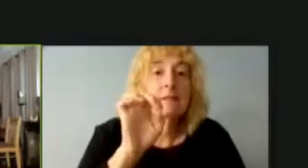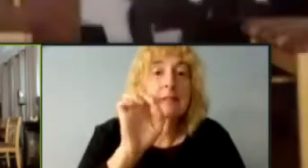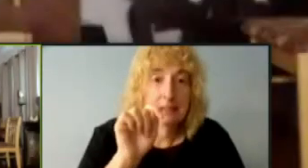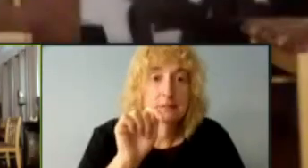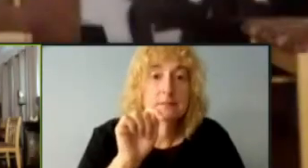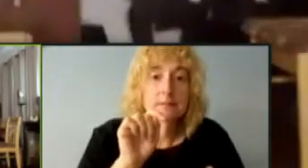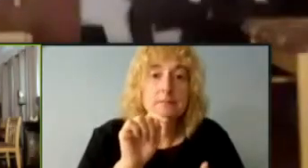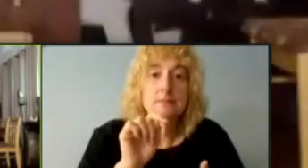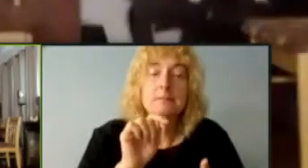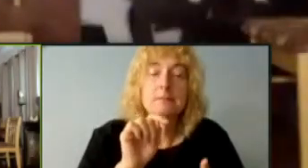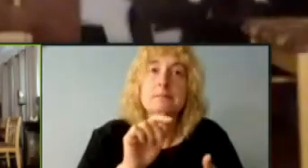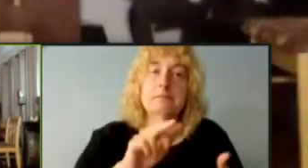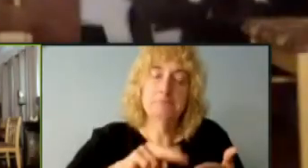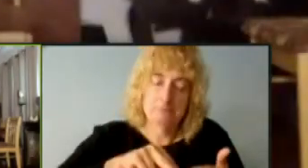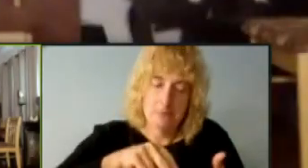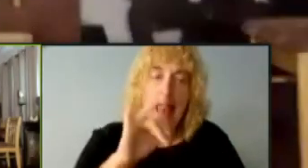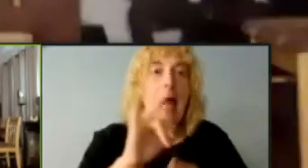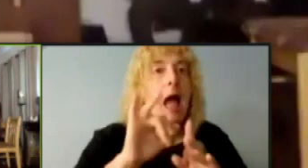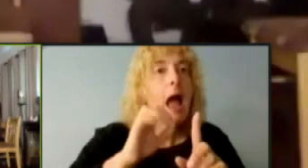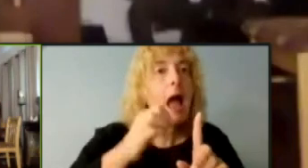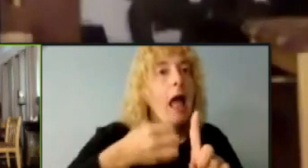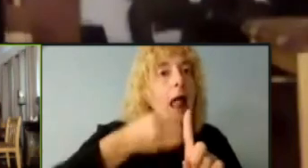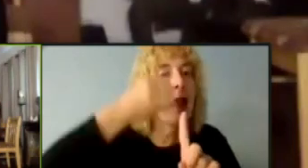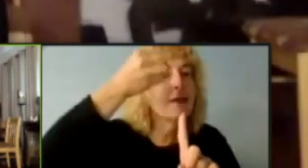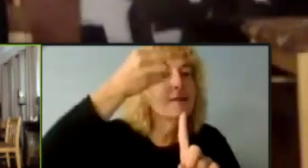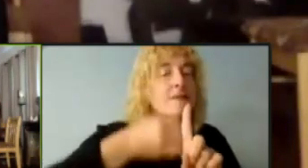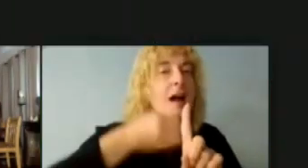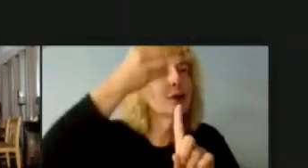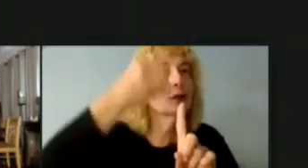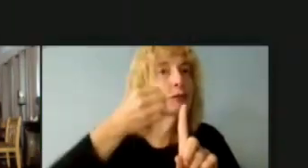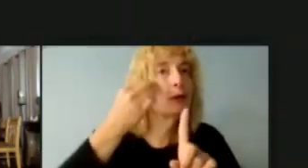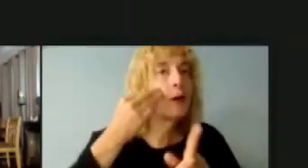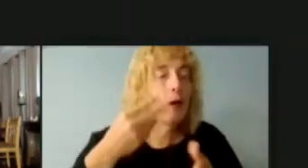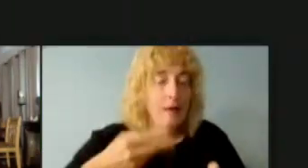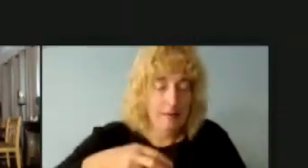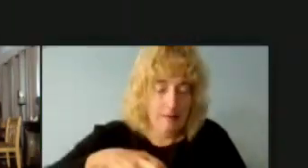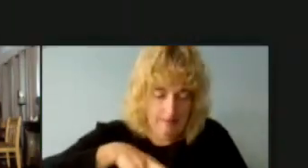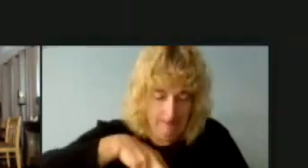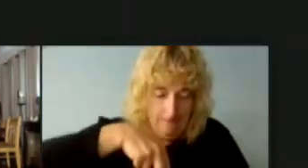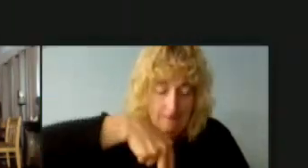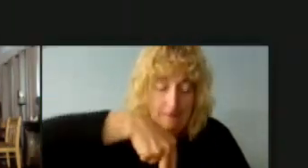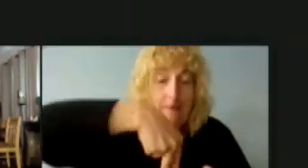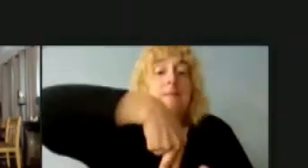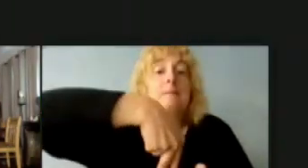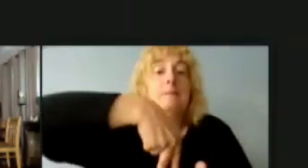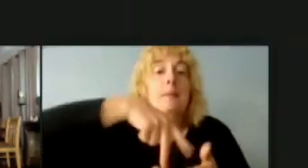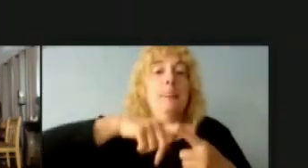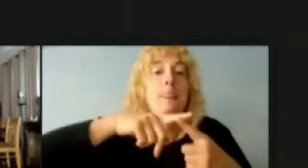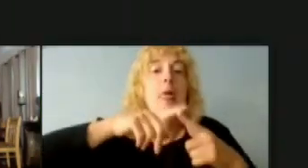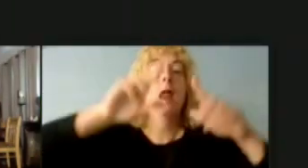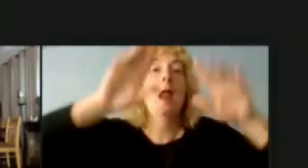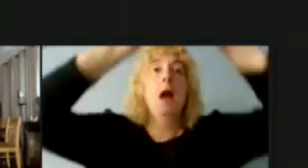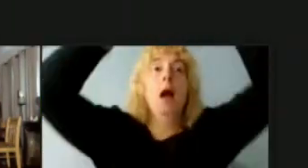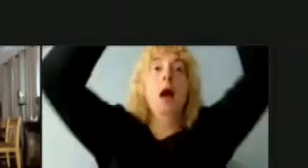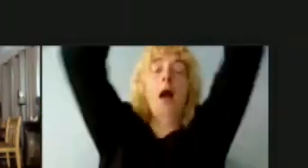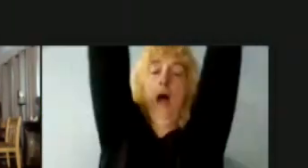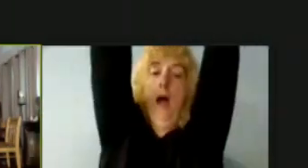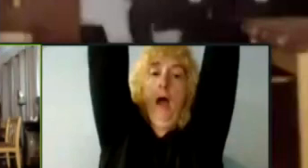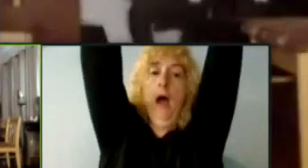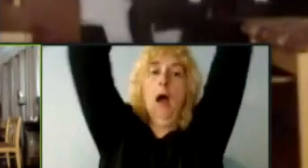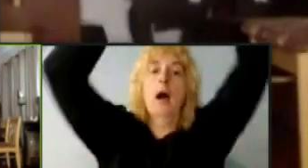kind of like you're coming up in an elevator. Inhale, bring your arms wide into the side again.